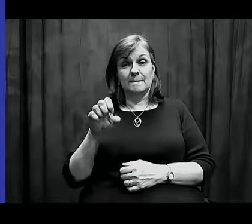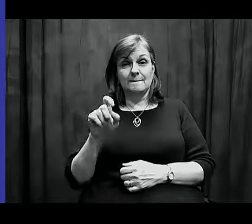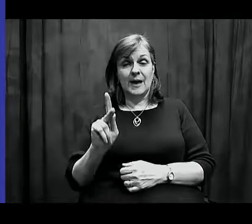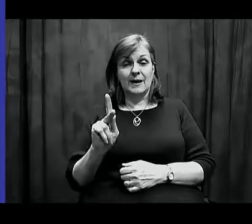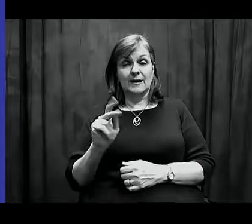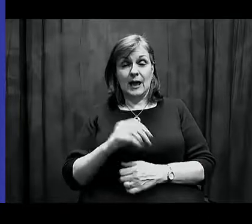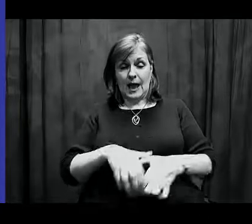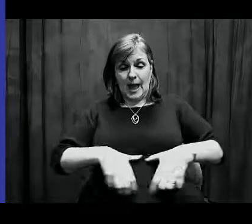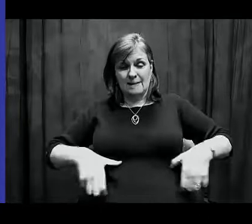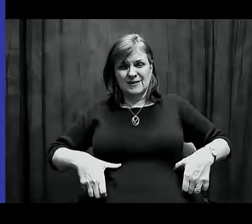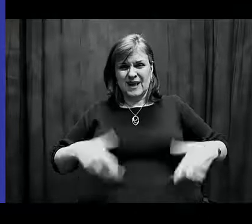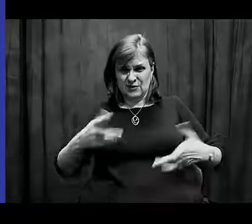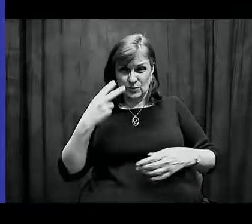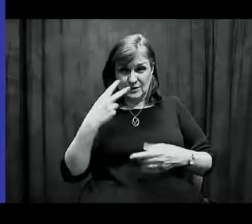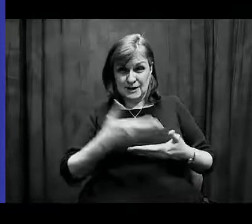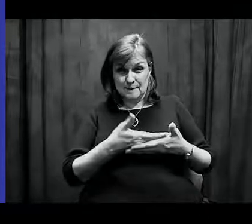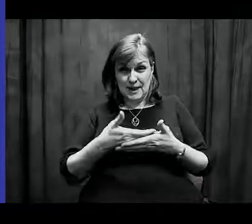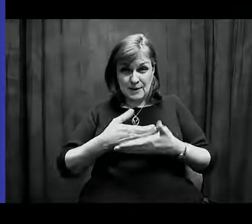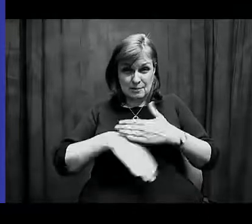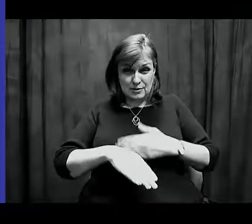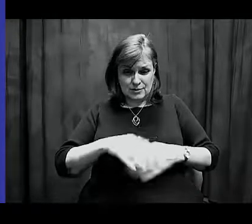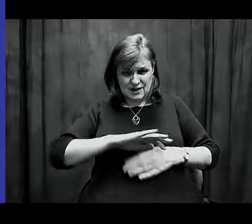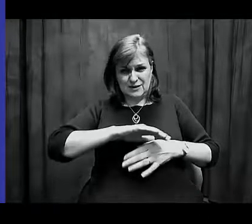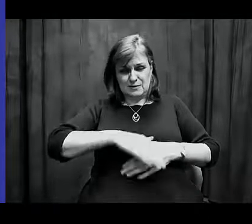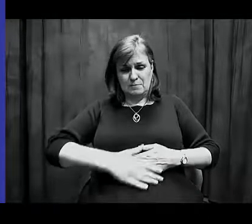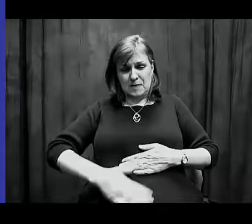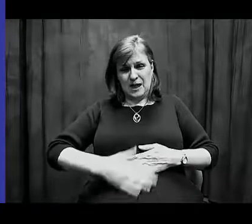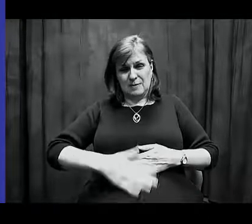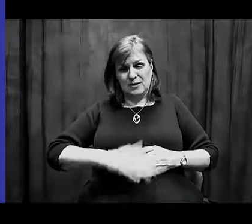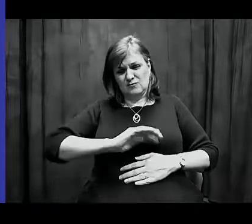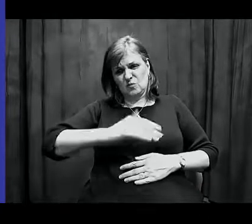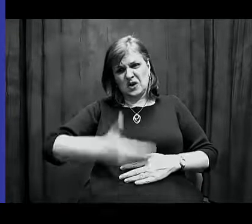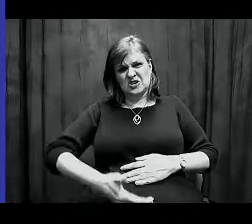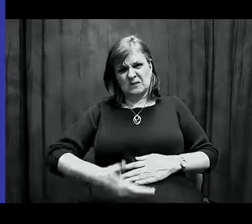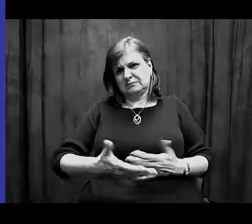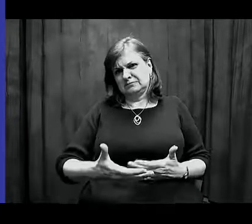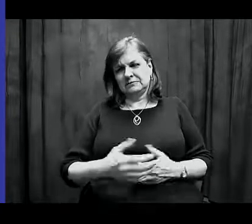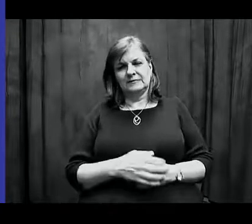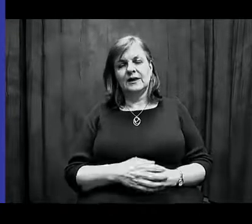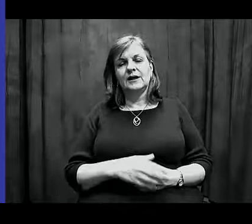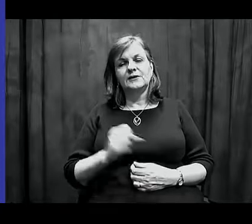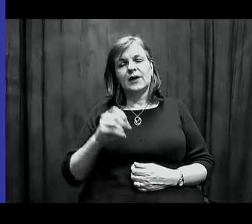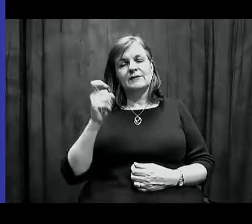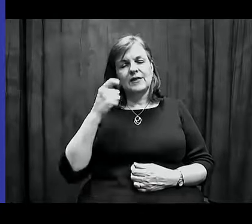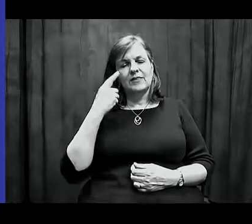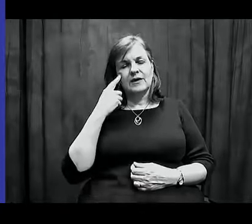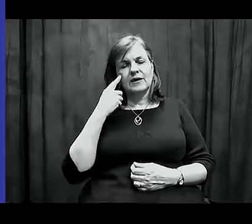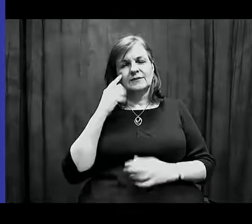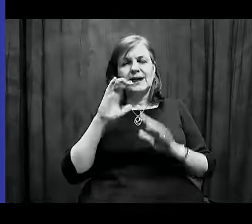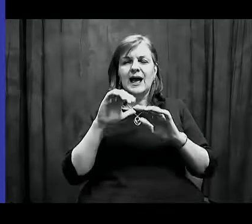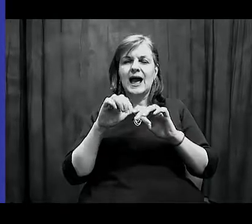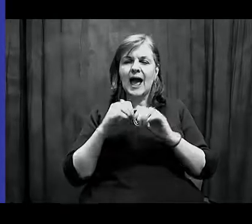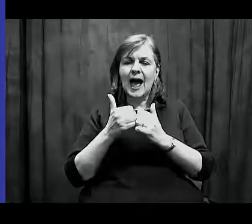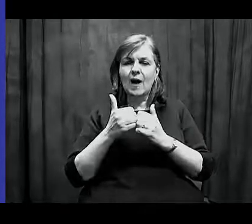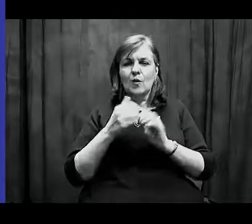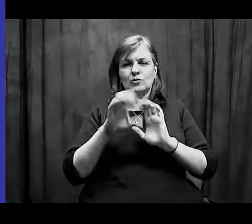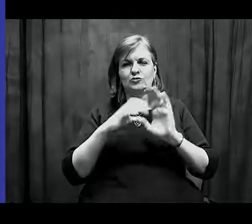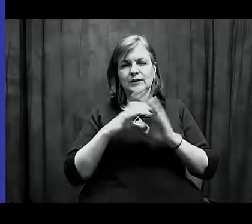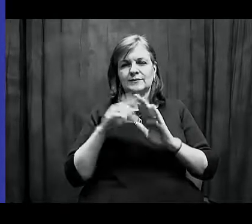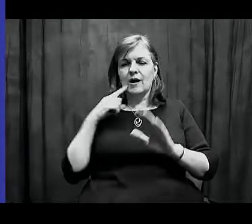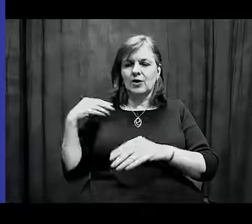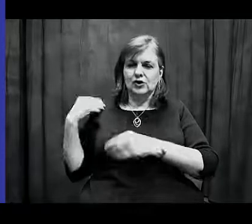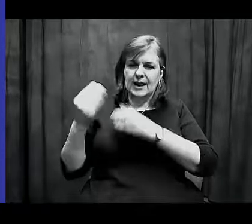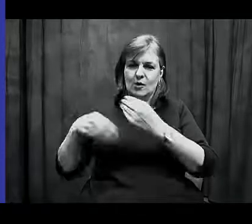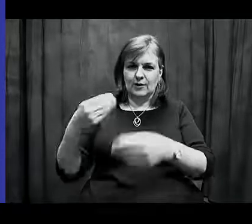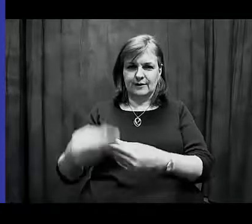with the six-pack of abs. If you've ever seen a little pudgy baby belly, you certainly know that. Okay, so we've got to think about